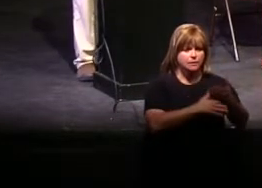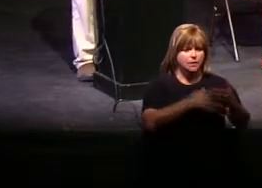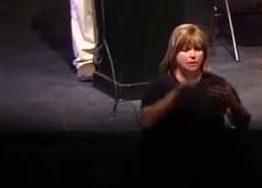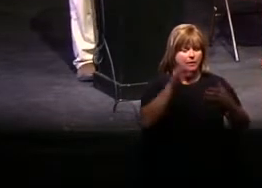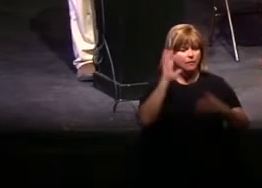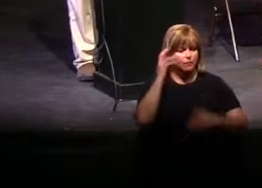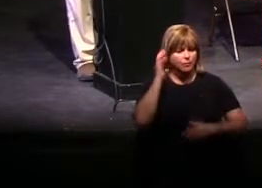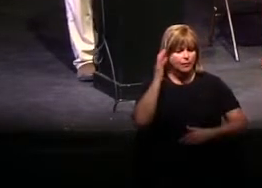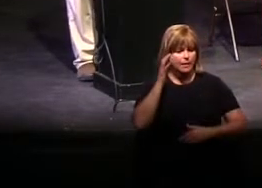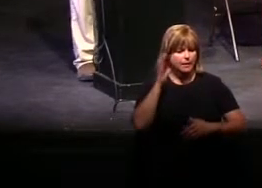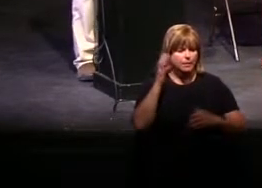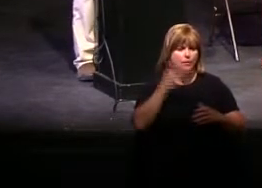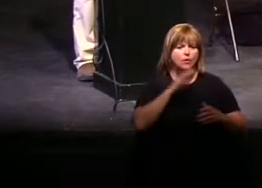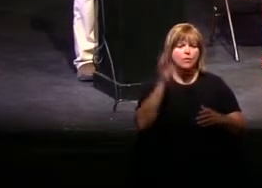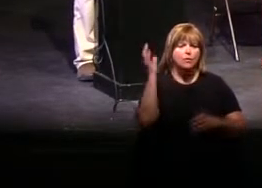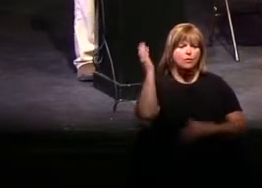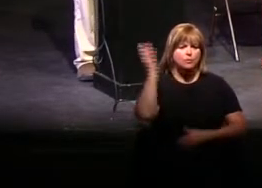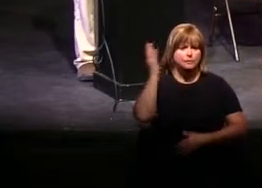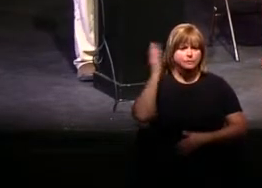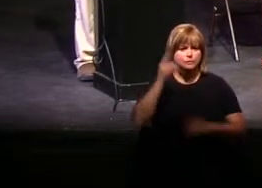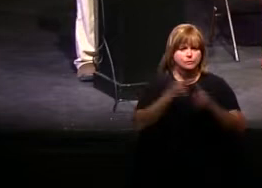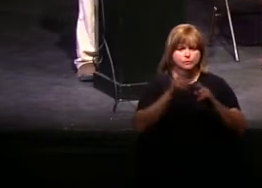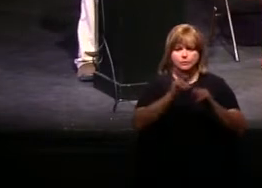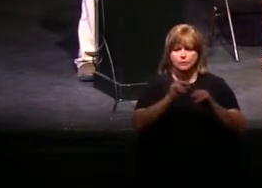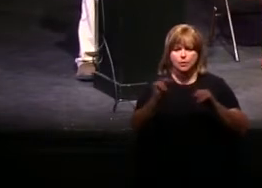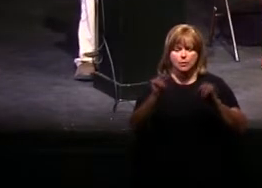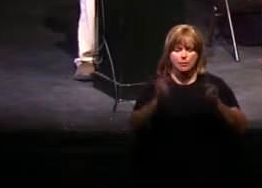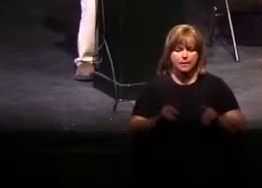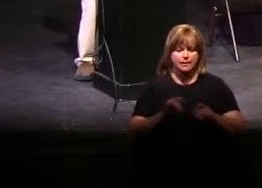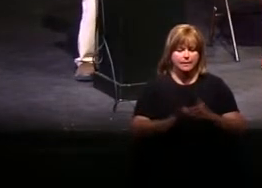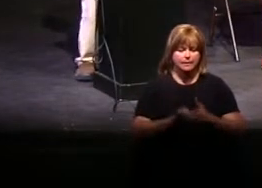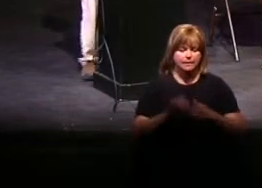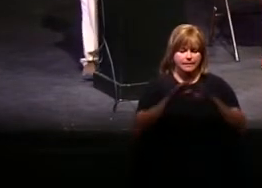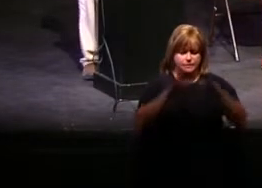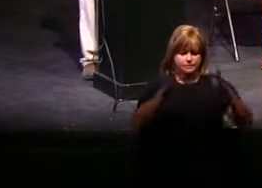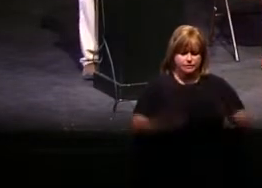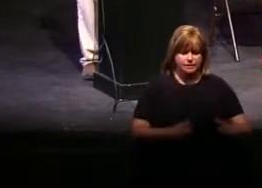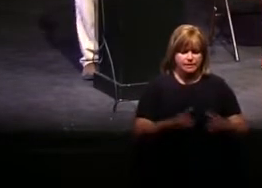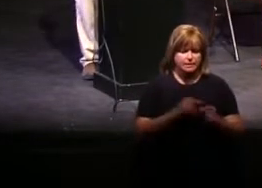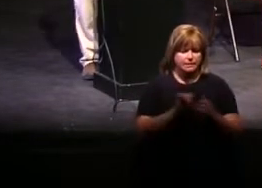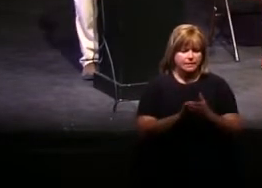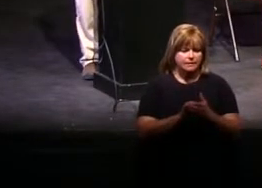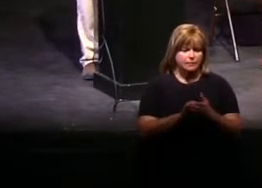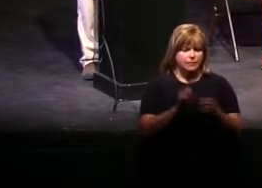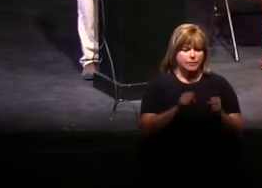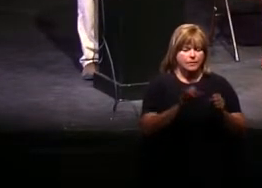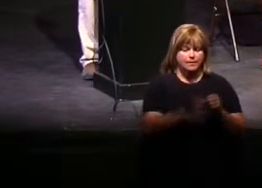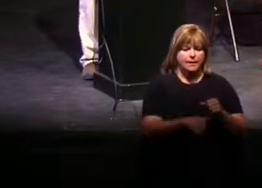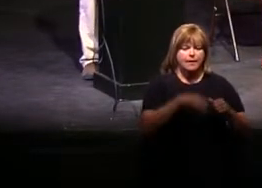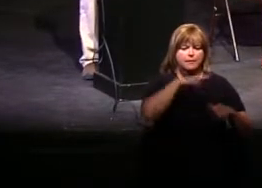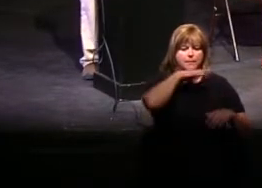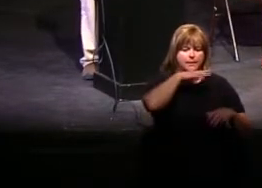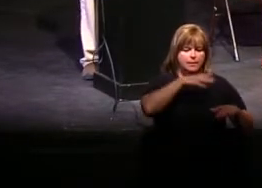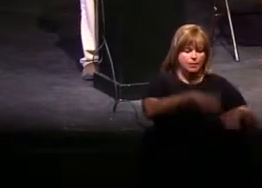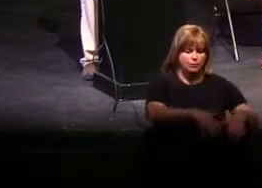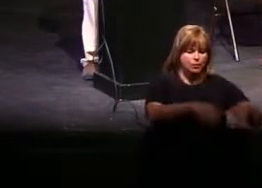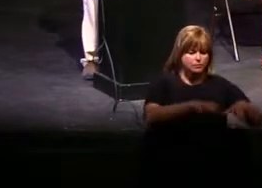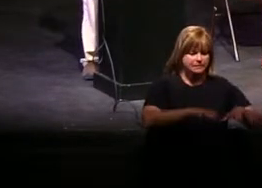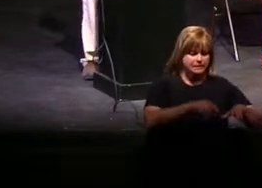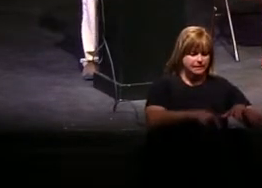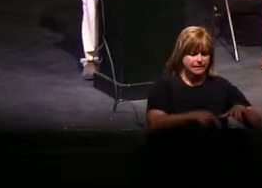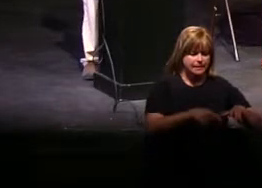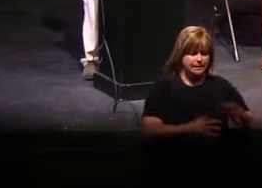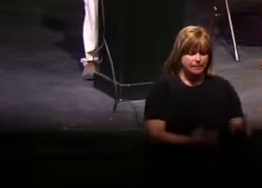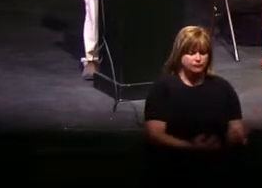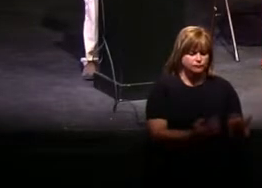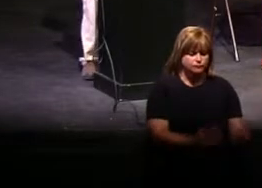to no one in the shed. County of the deadly road, of the shote pig roasted in a pit. County of